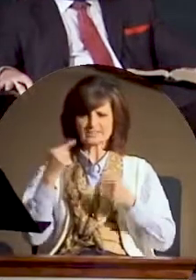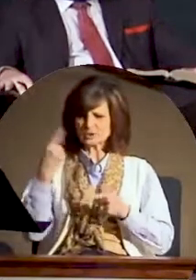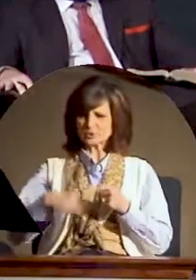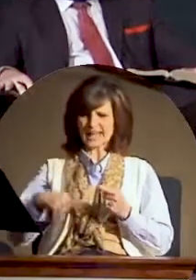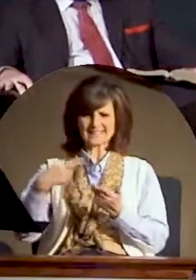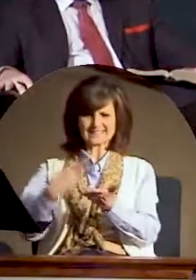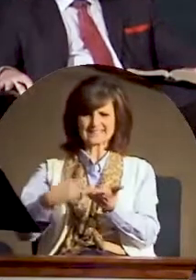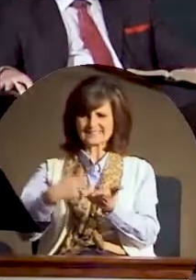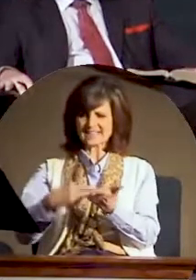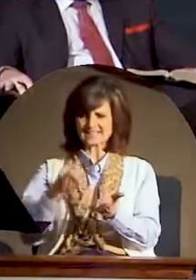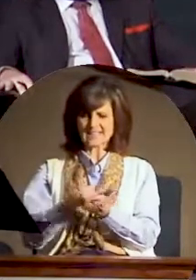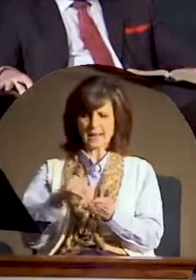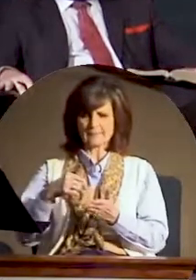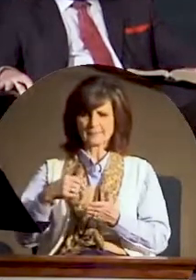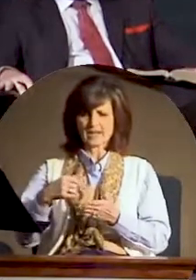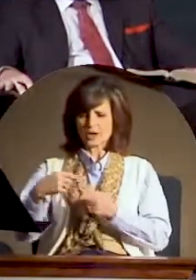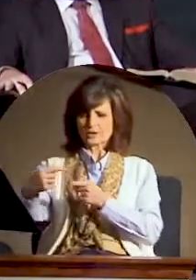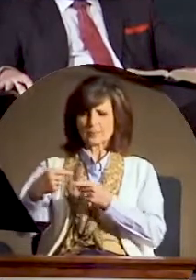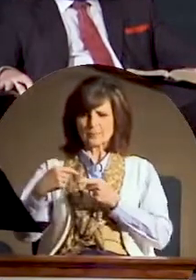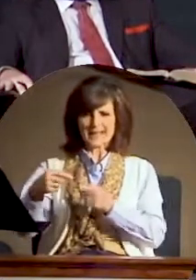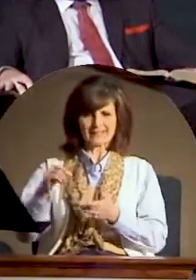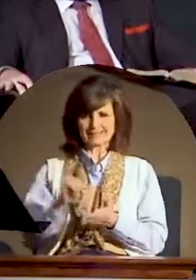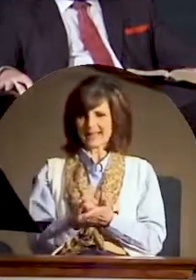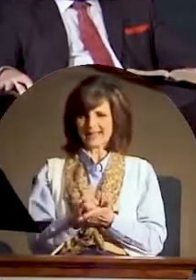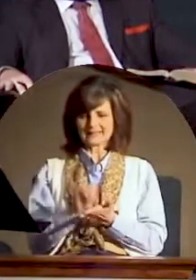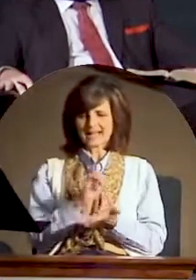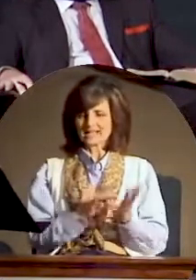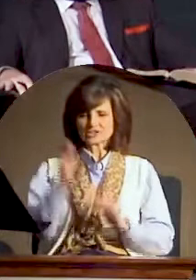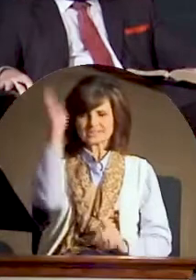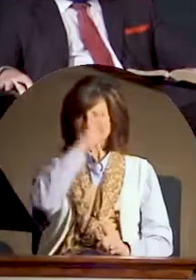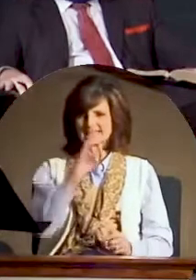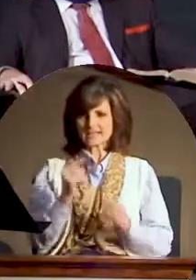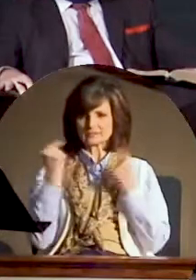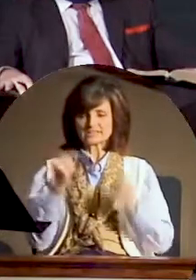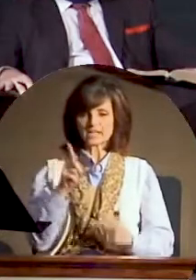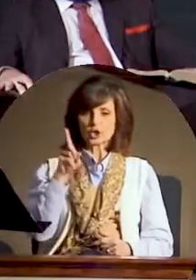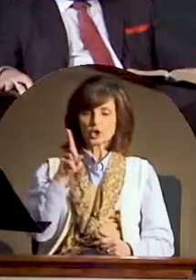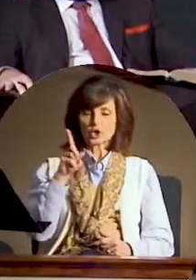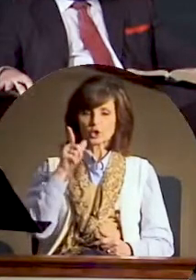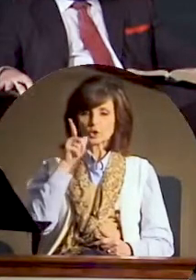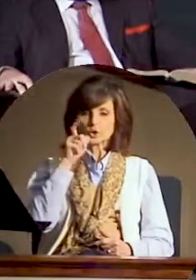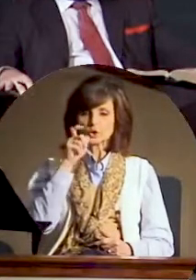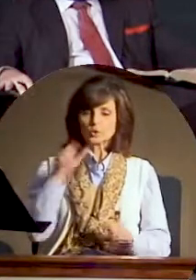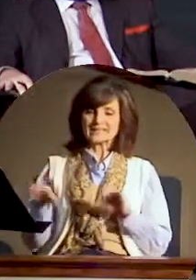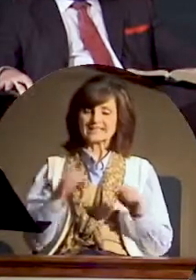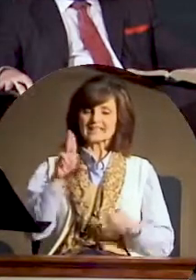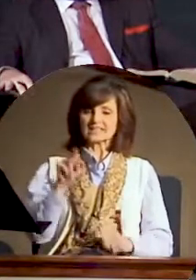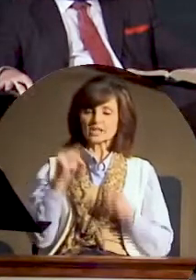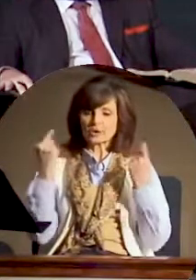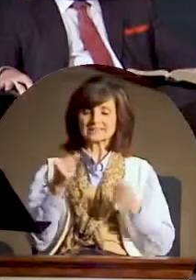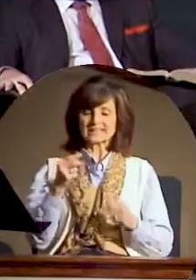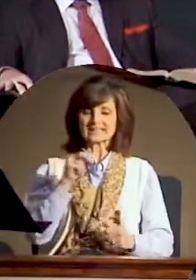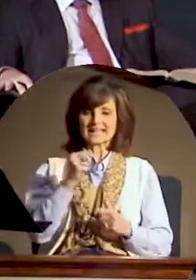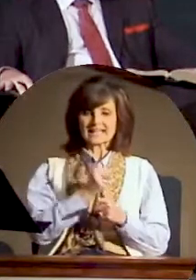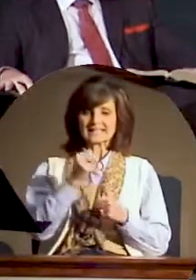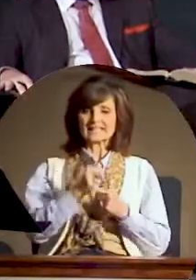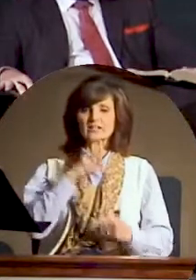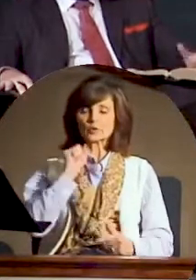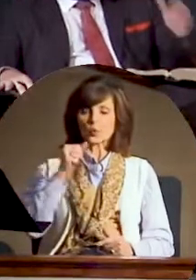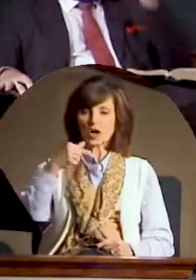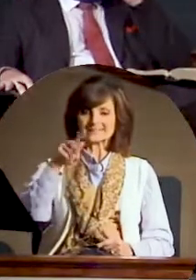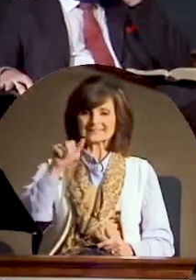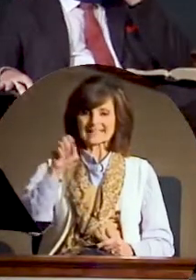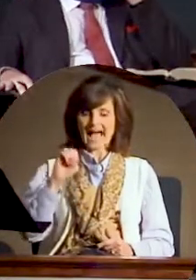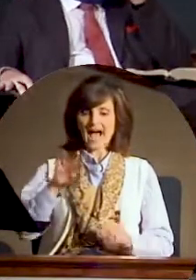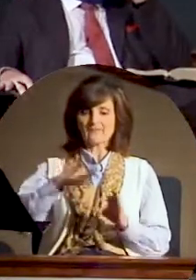did Jesus ever sin. The Bible said in 1 Peter 2:22, who did no sin, neither was guile found in his mouth. He